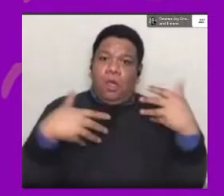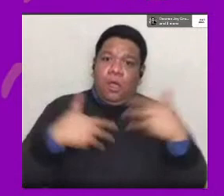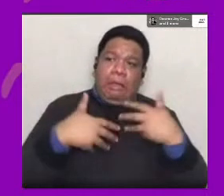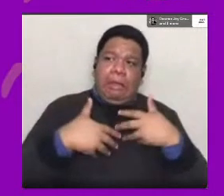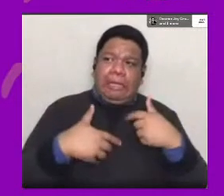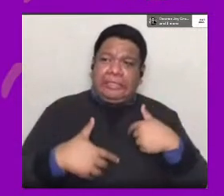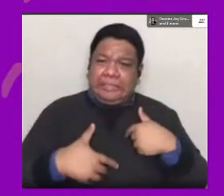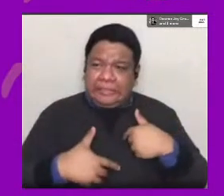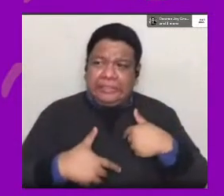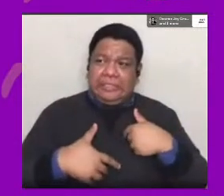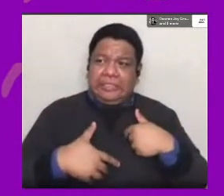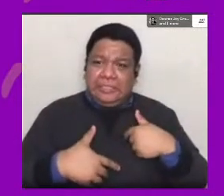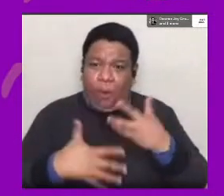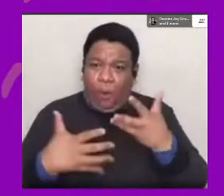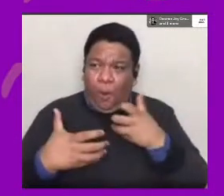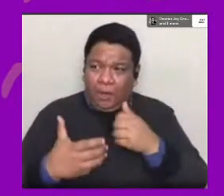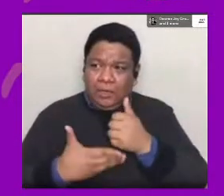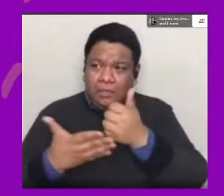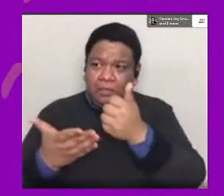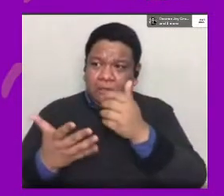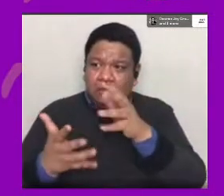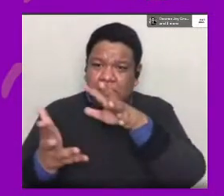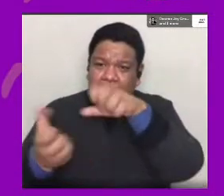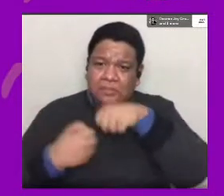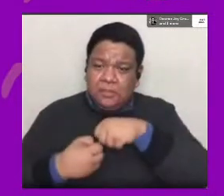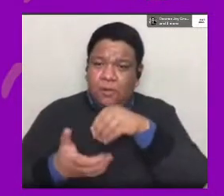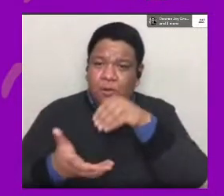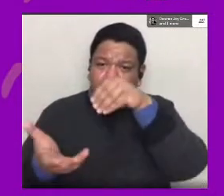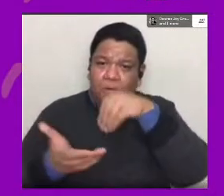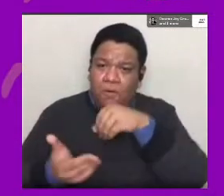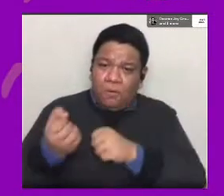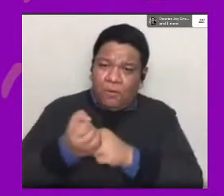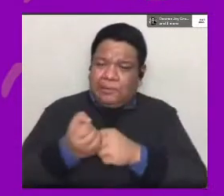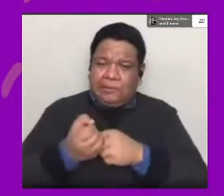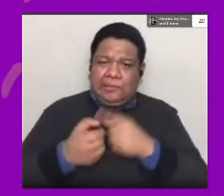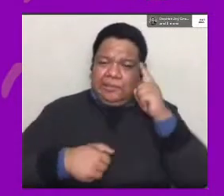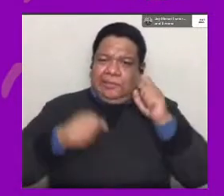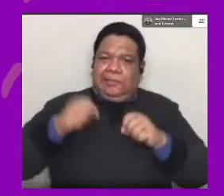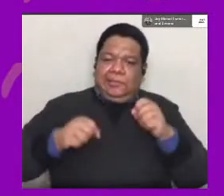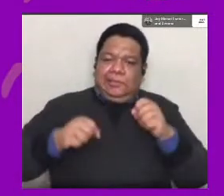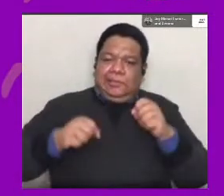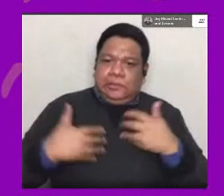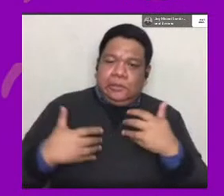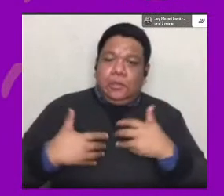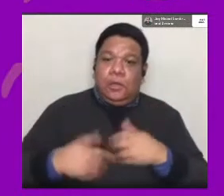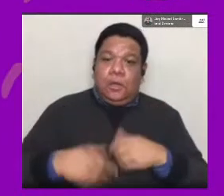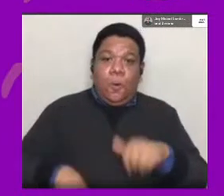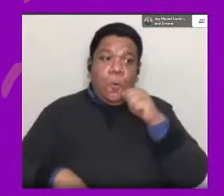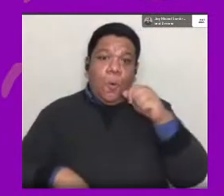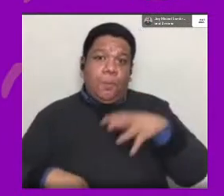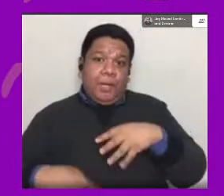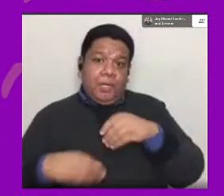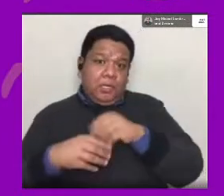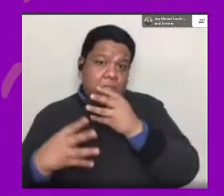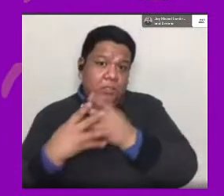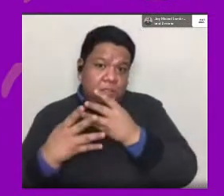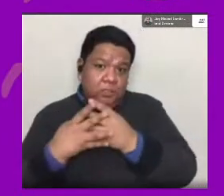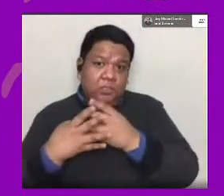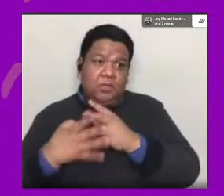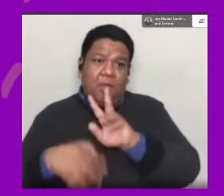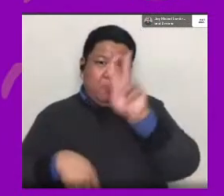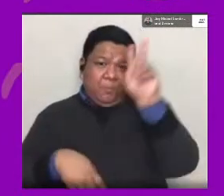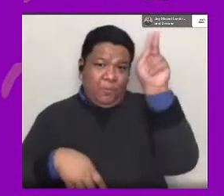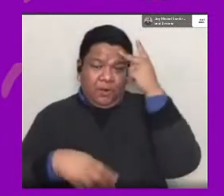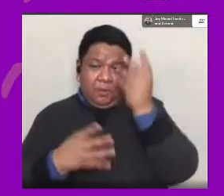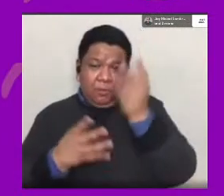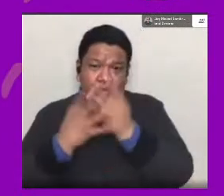hesitation in availing government programs and subsidies. Women in detention, including political prisoners,